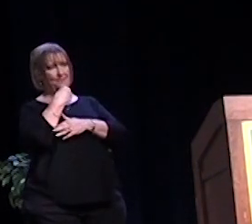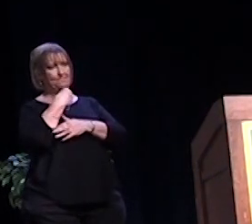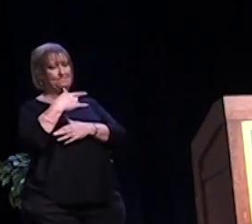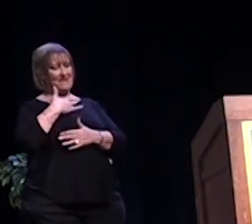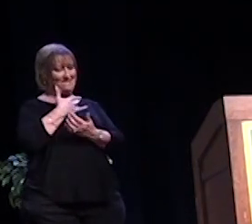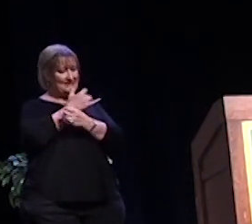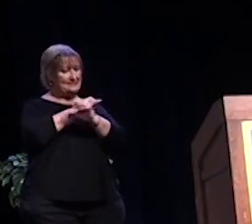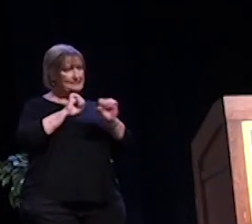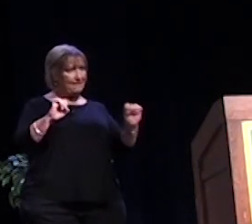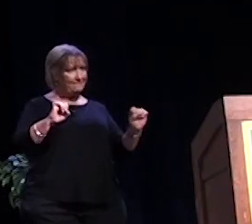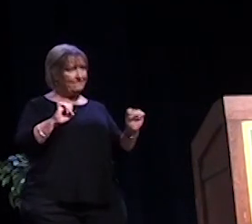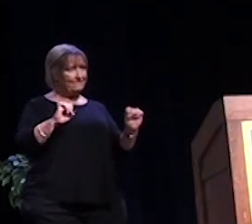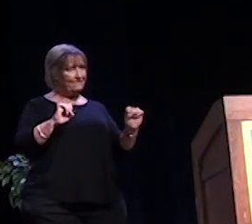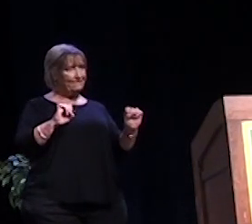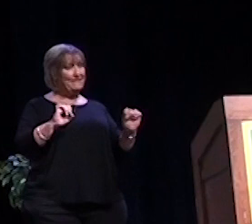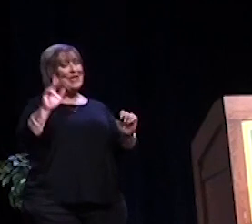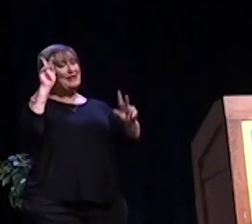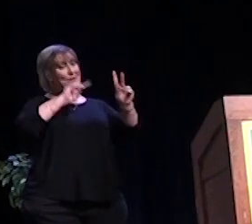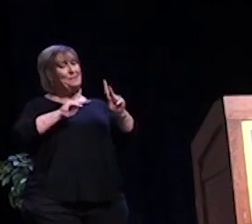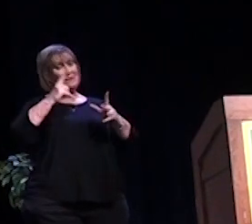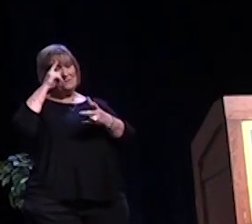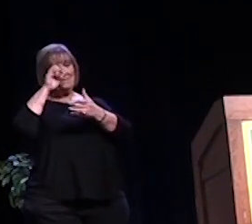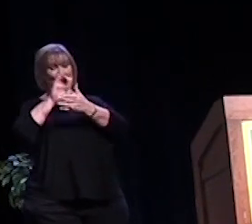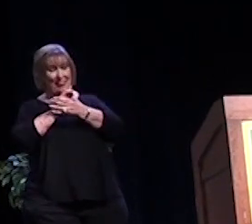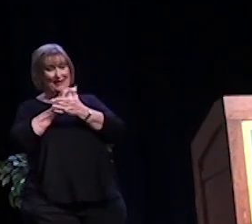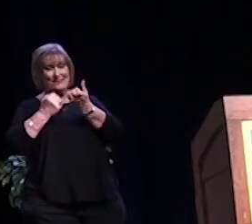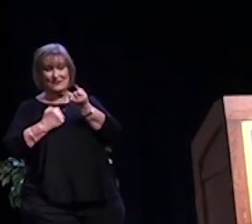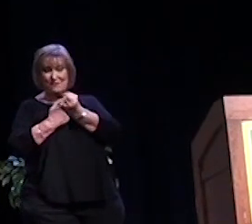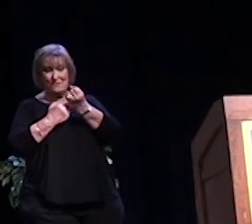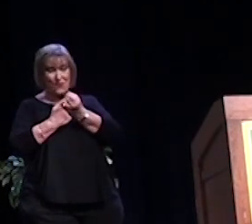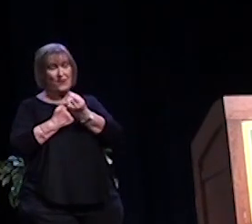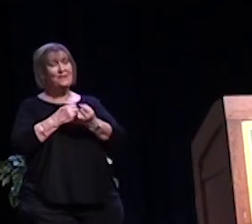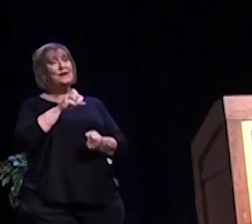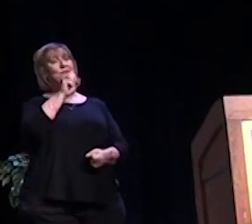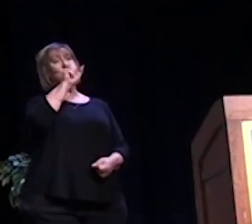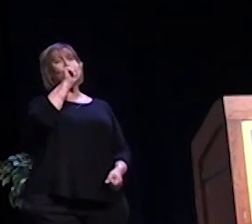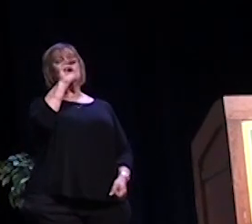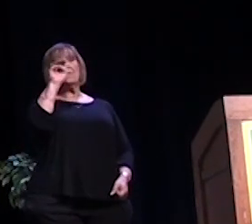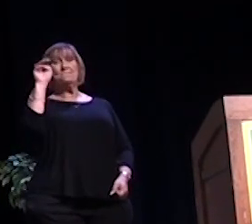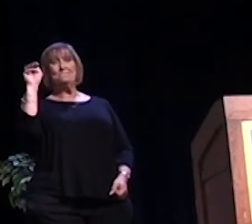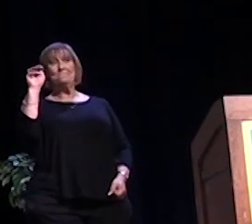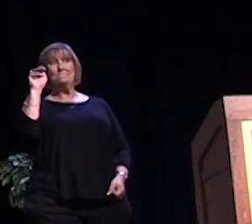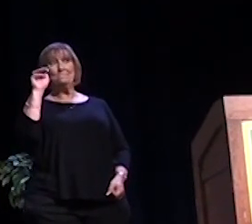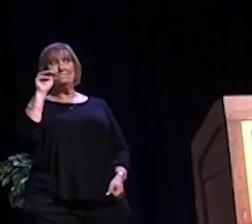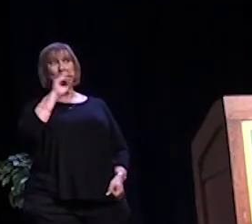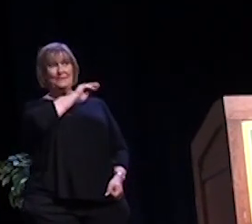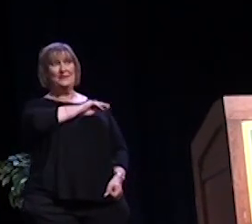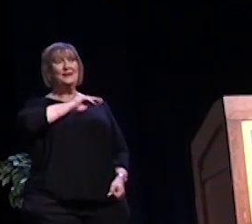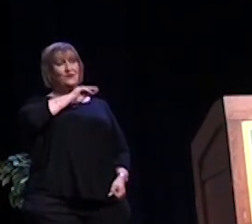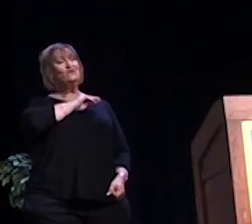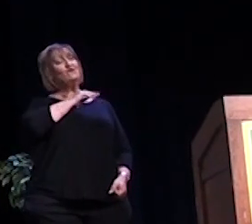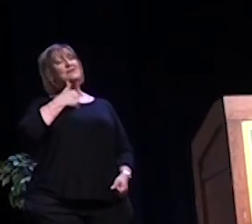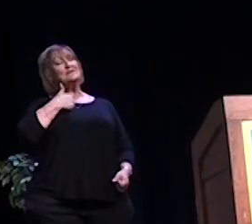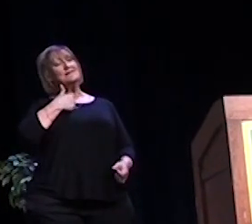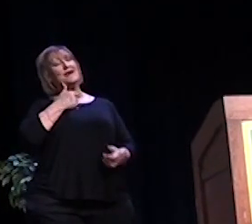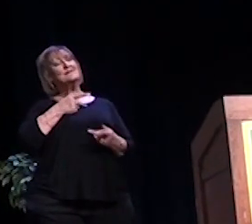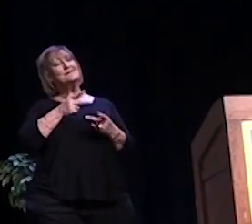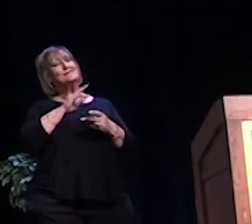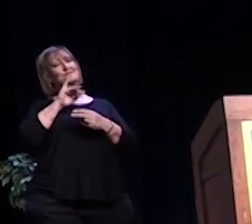and people who believe in them. And that's what SAMMinistries' mission is to deliver relative to permanent supportive